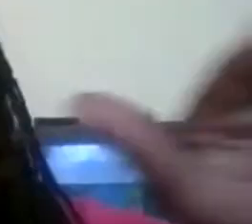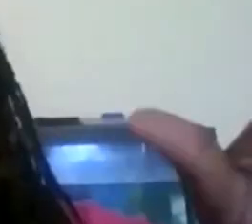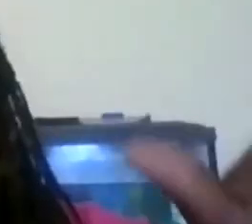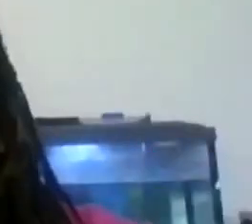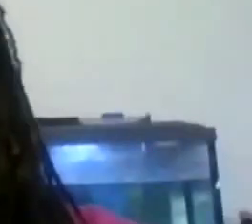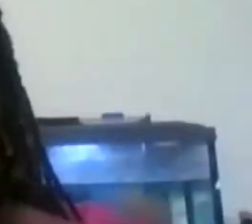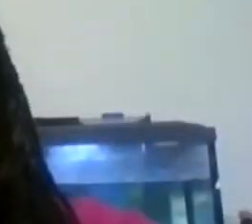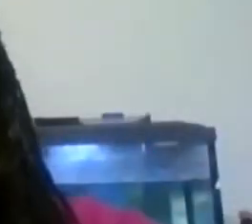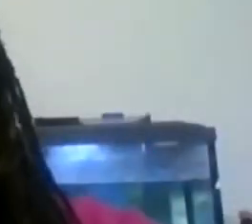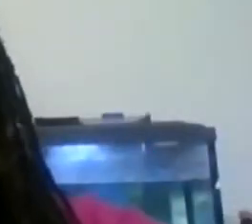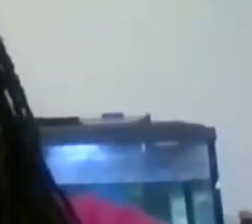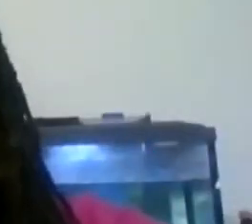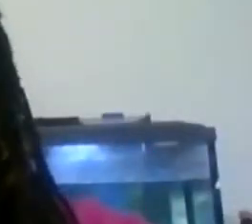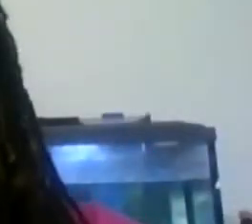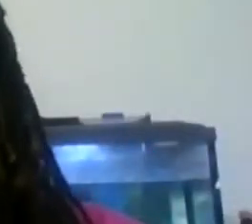like